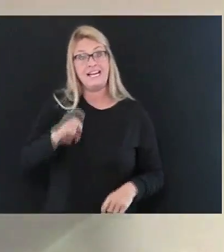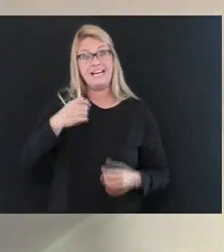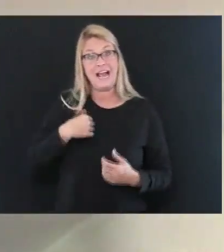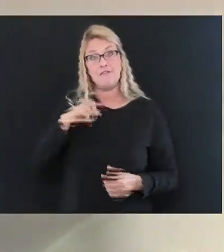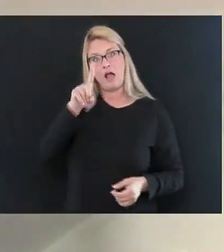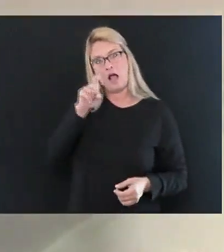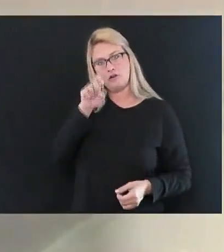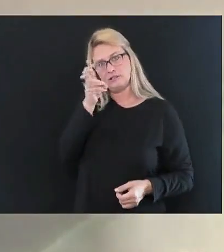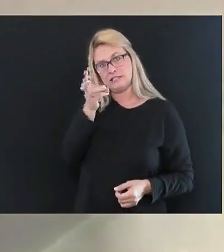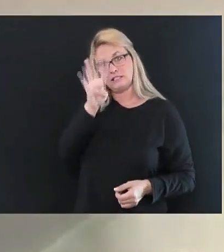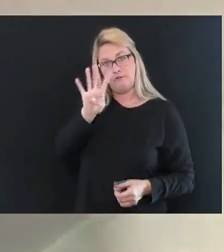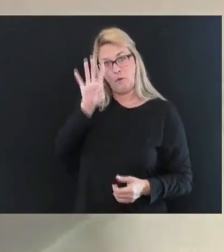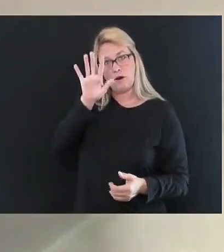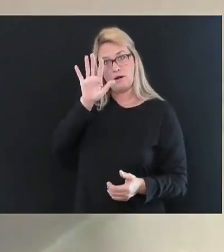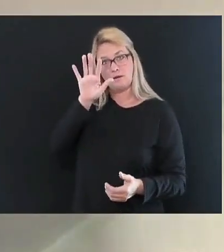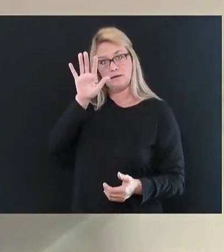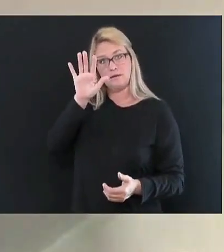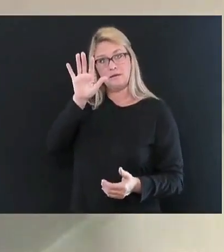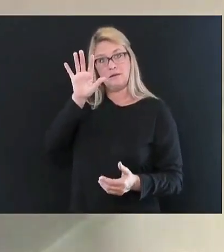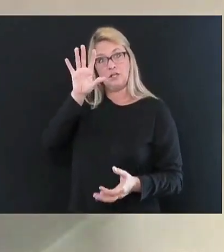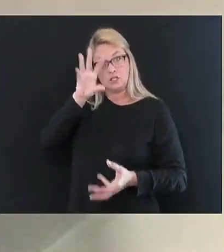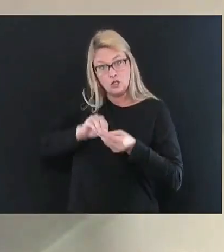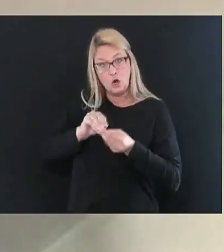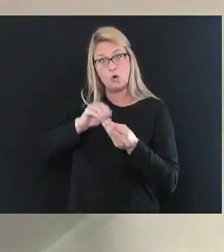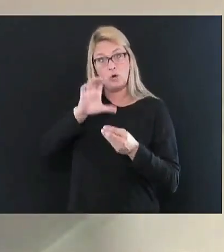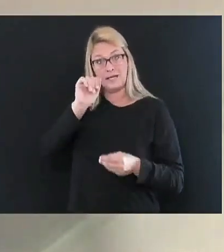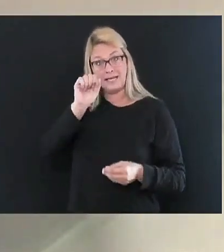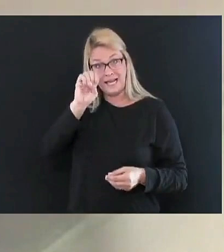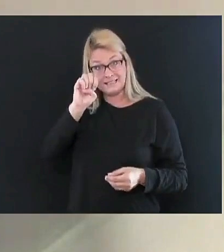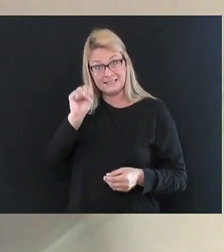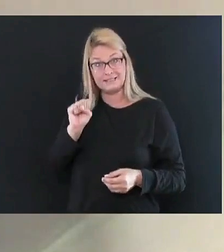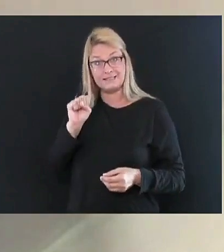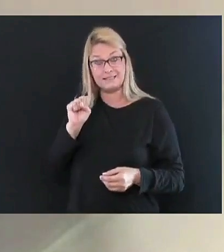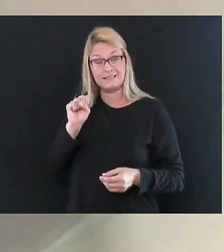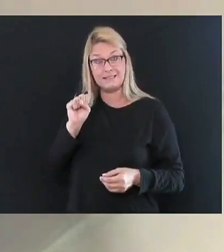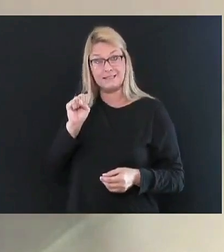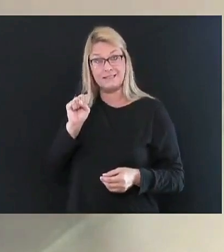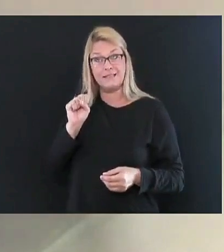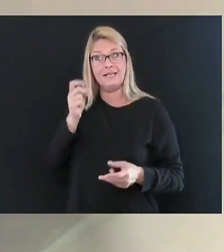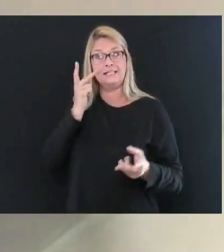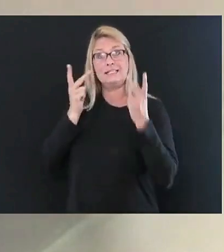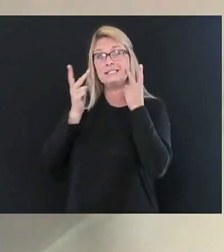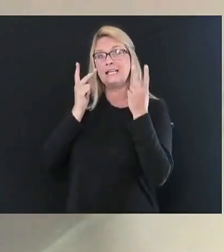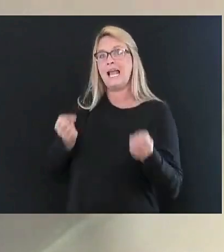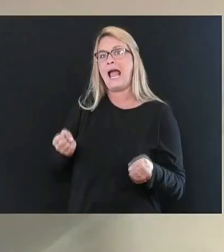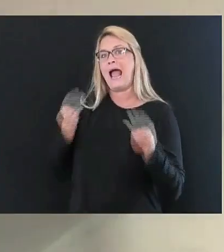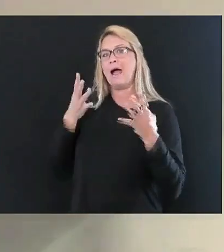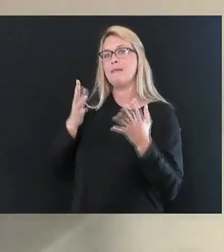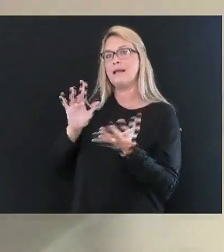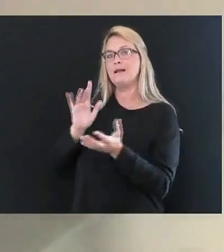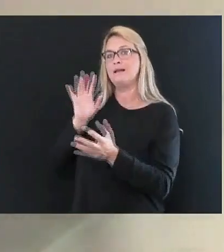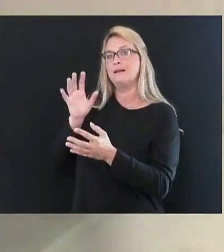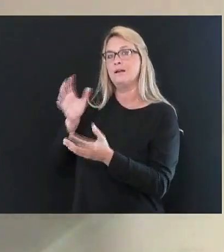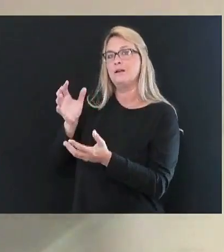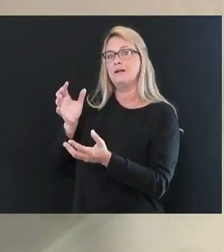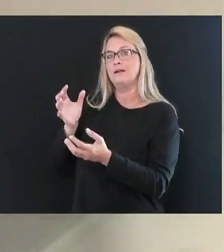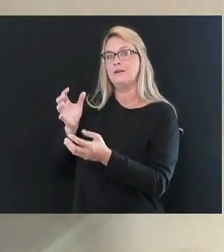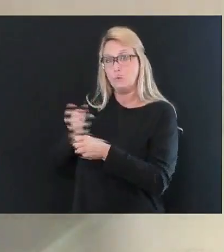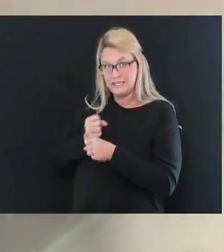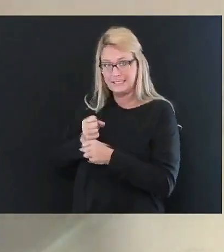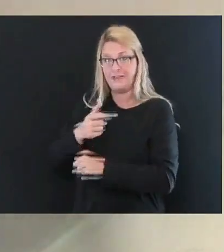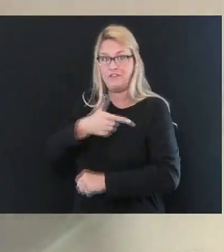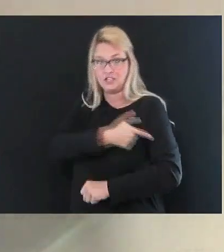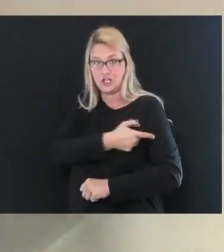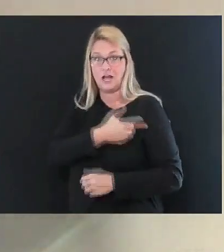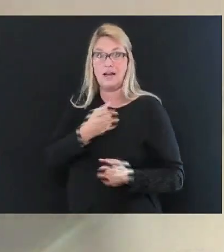164 total cases of COVID-19 to look to see how many of those people got the vaccine and how many people didn't. What they found